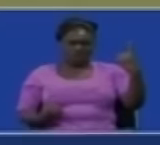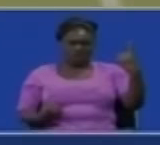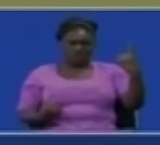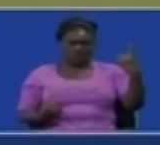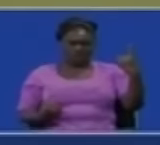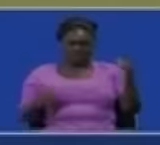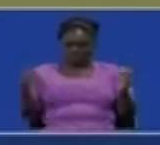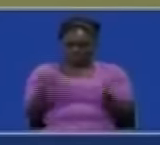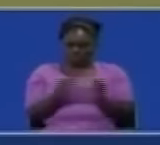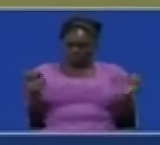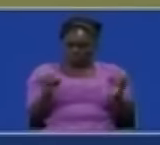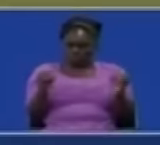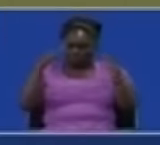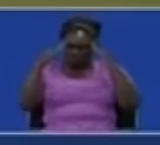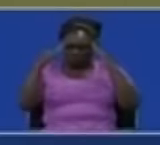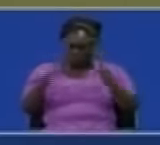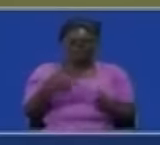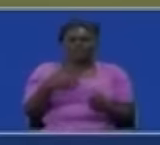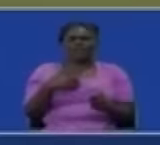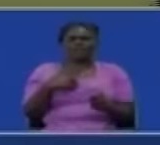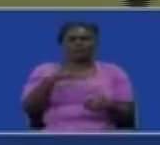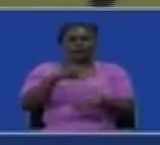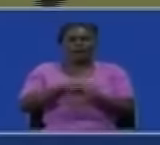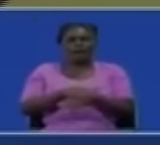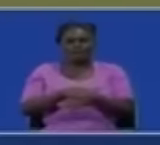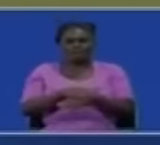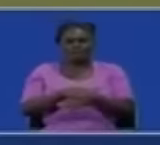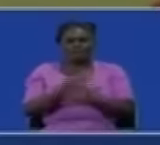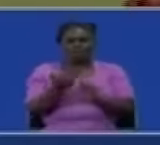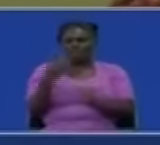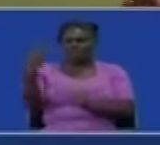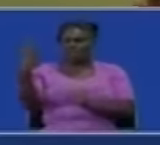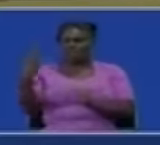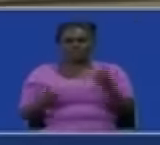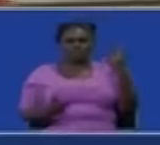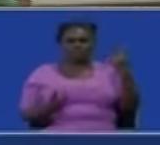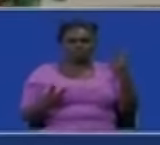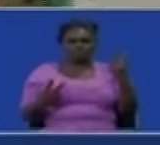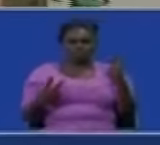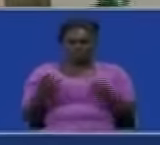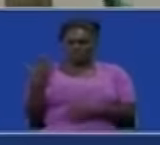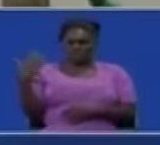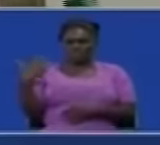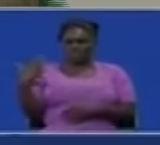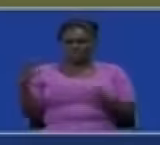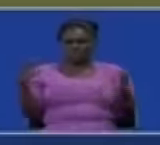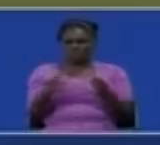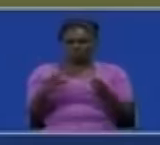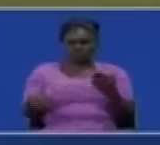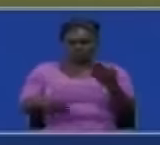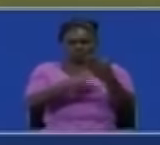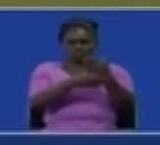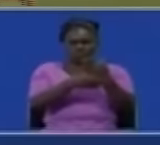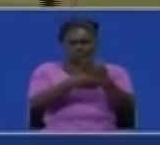not, however, stop the determined Nigerians as they pulled one back to leave matters 3-2. The evergreen Jackie Mwangi added on to the